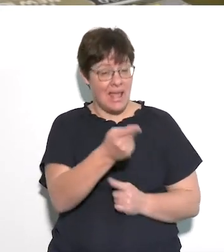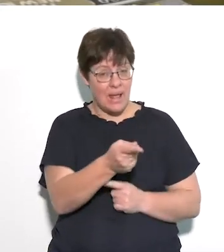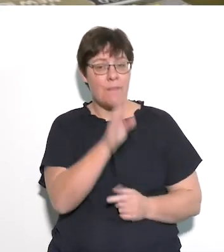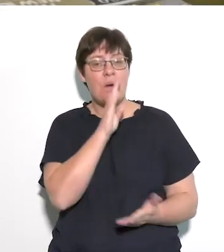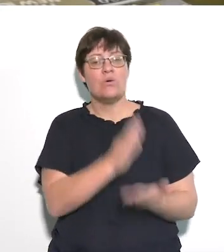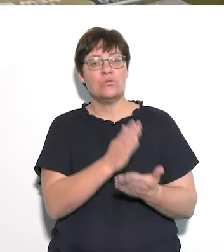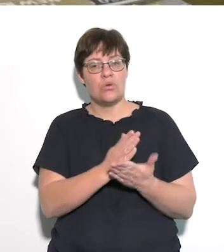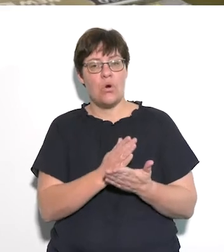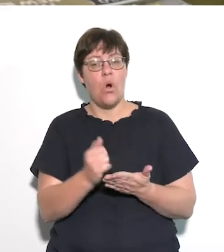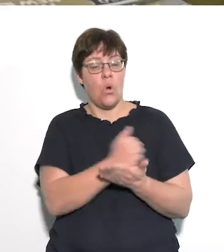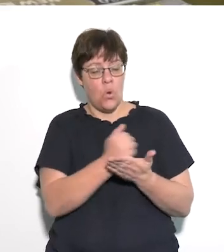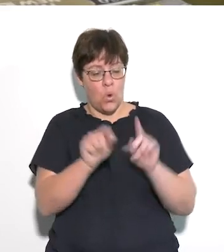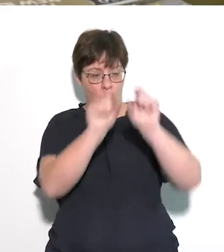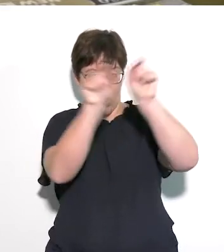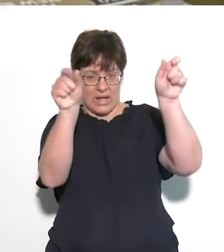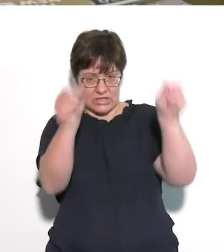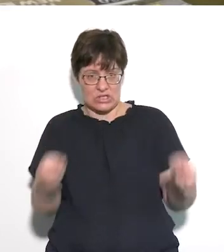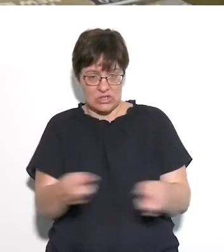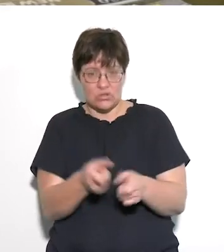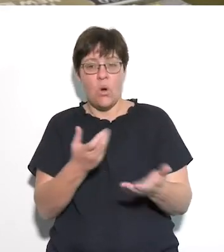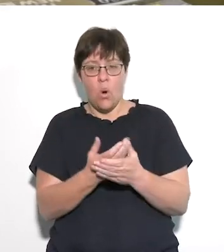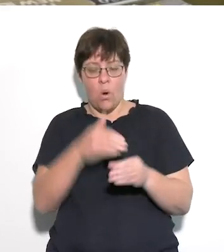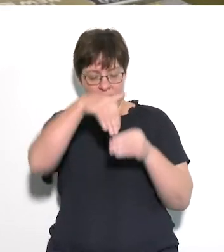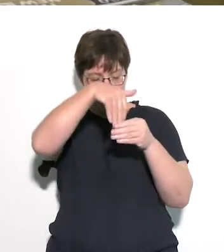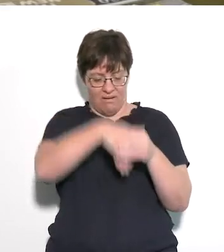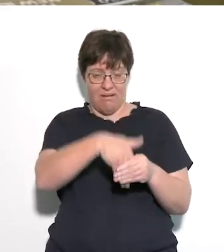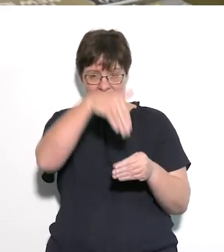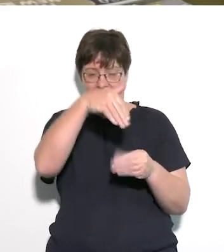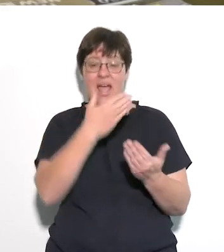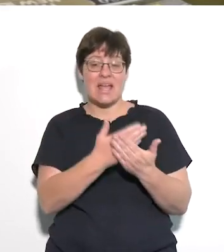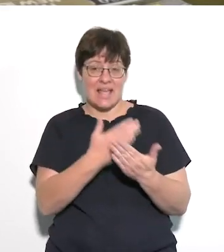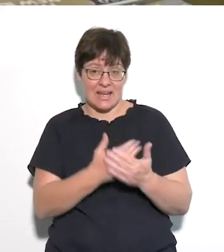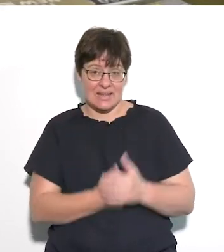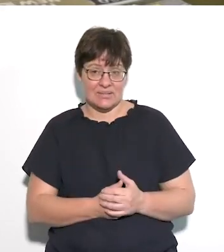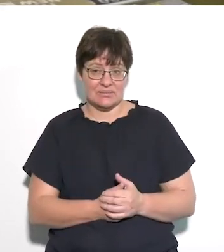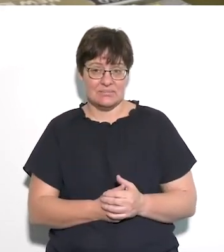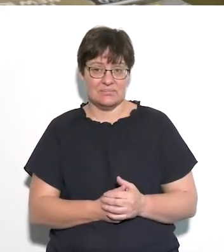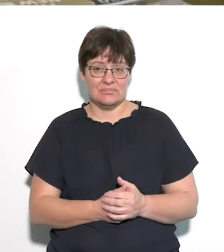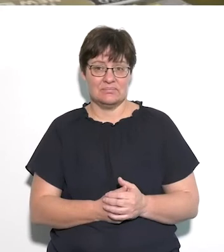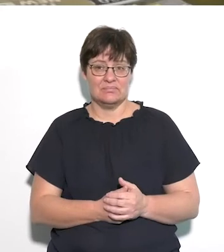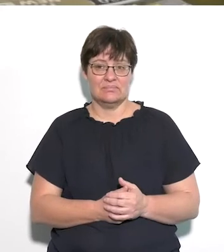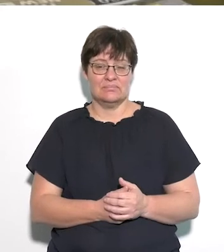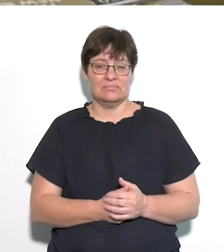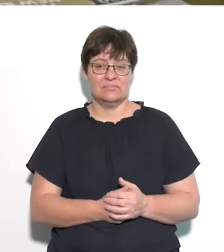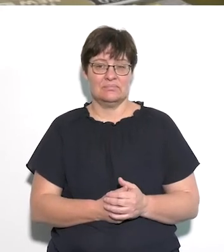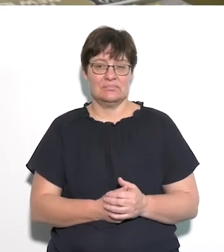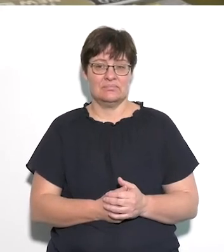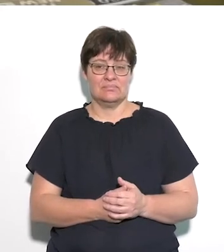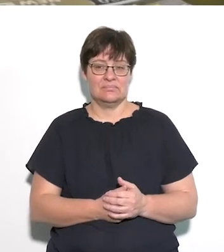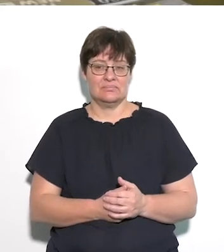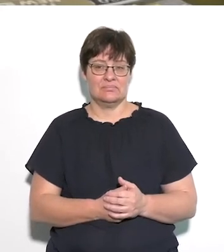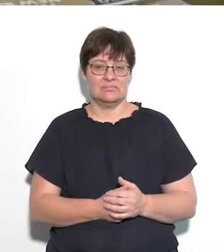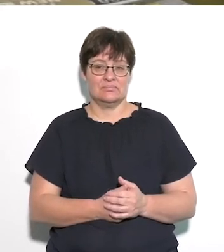just make sure that you only put the glue on the edges so that you're able to slip in your photo on the inside.